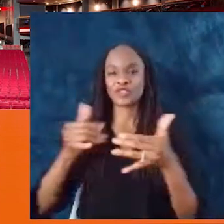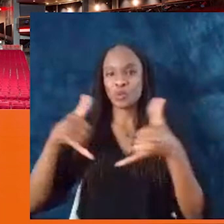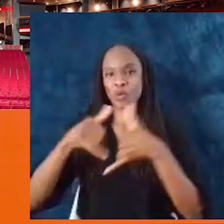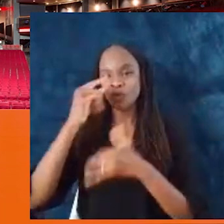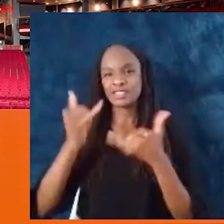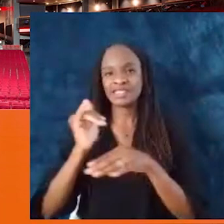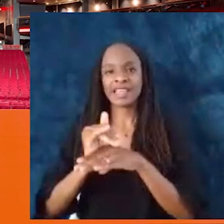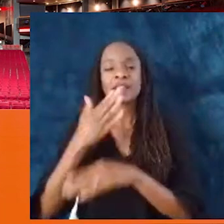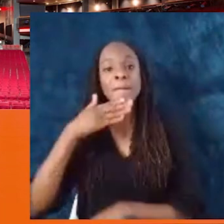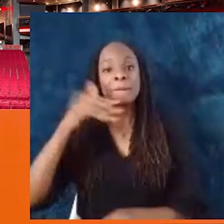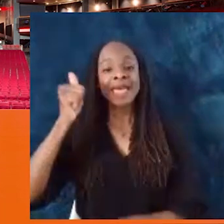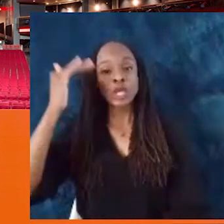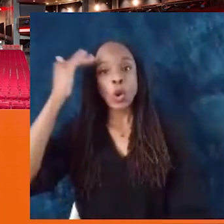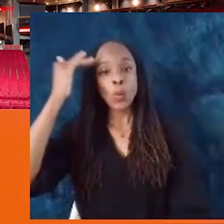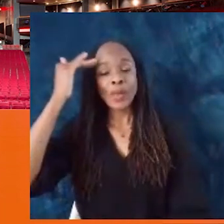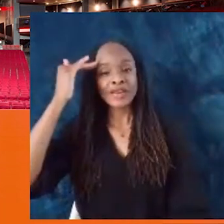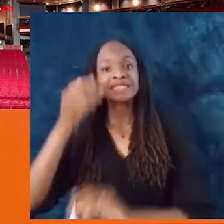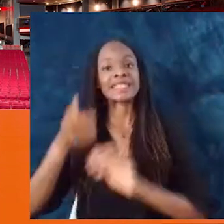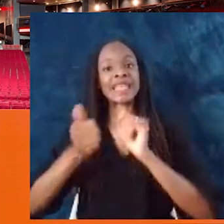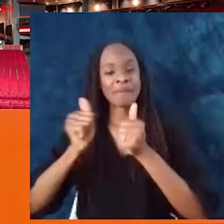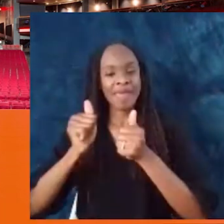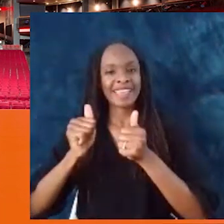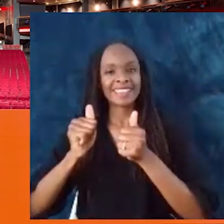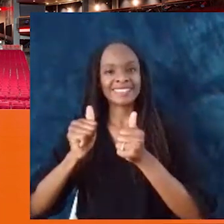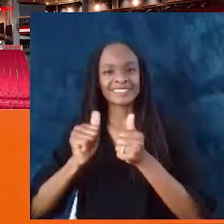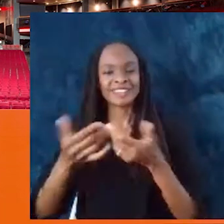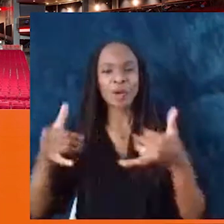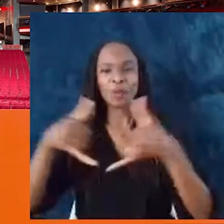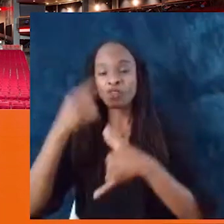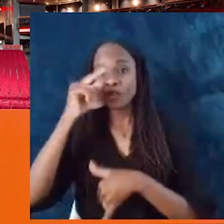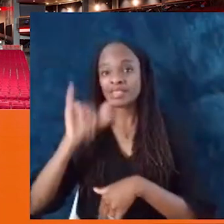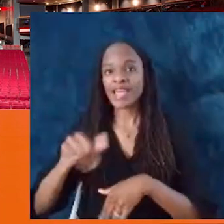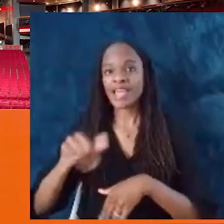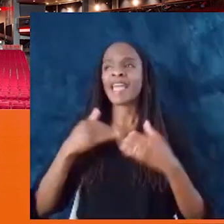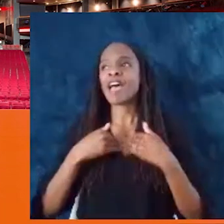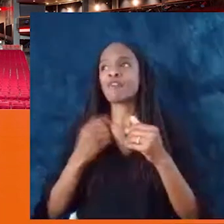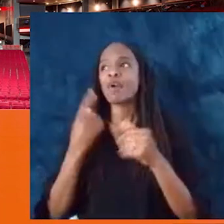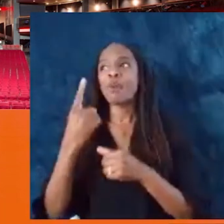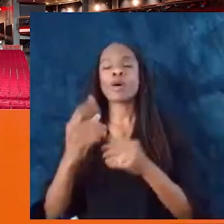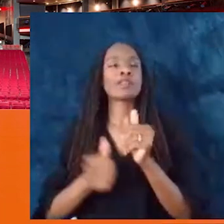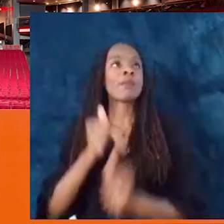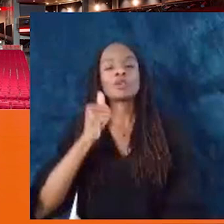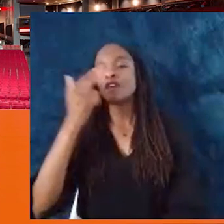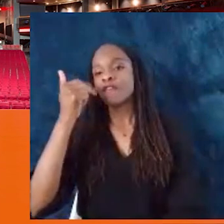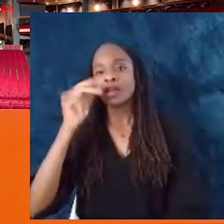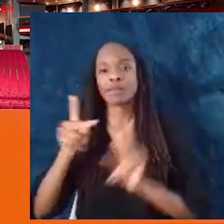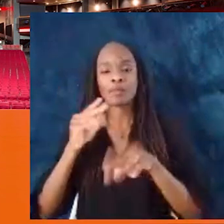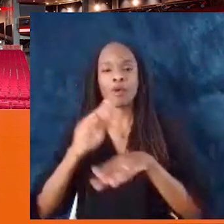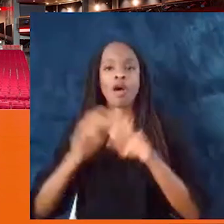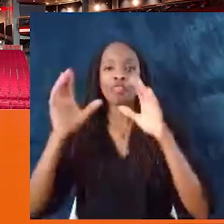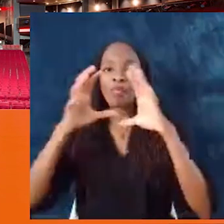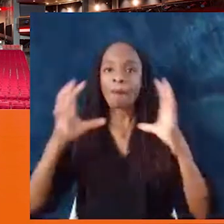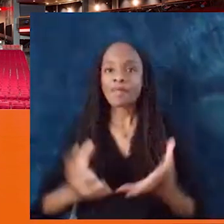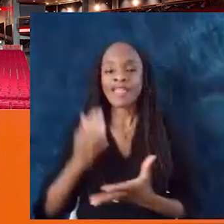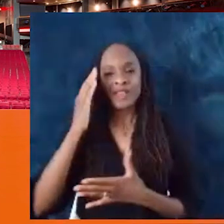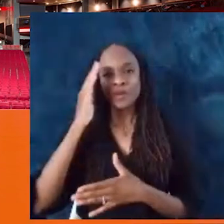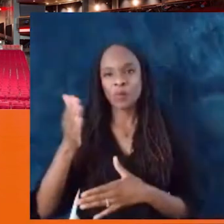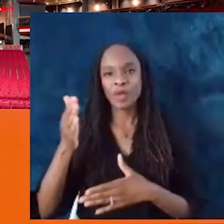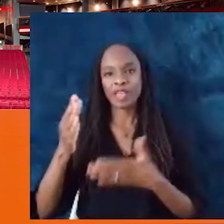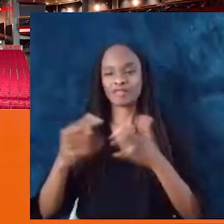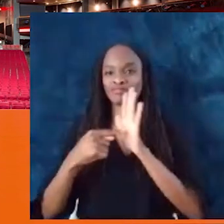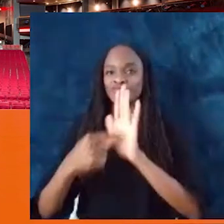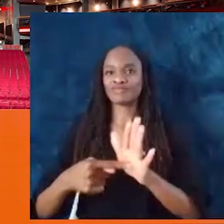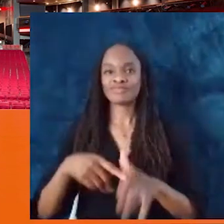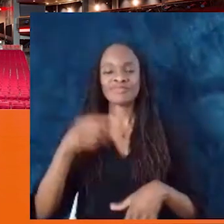Best Awareness Campaign Award. And for this award, we have one of the funniest people on the planet who's going to be presenting this award. She's a